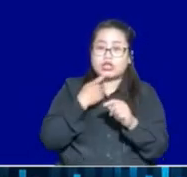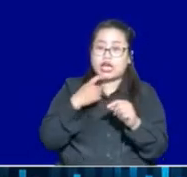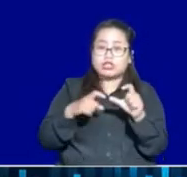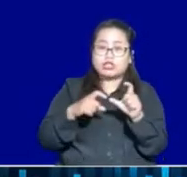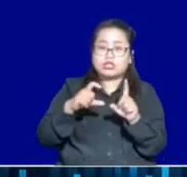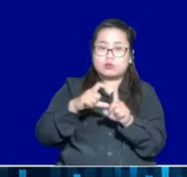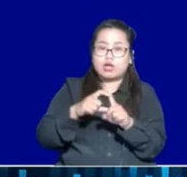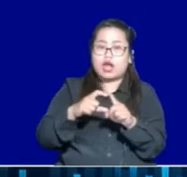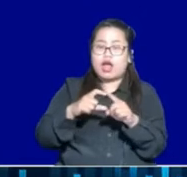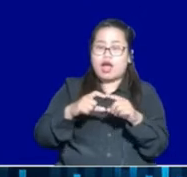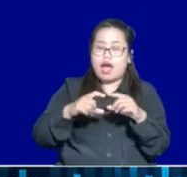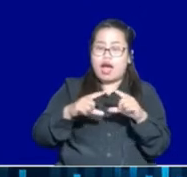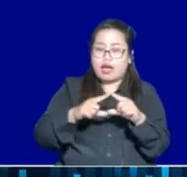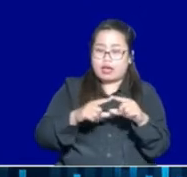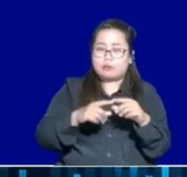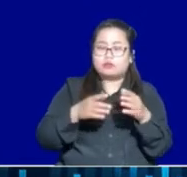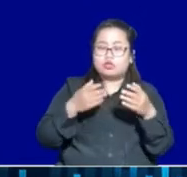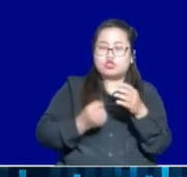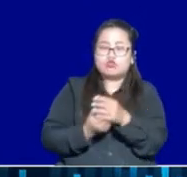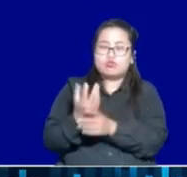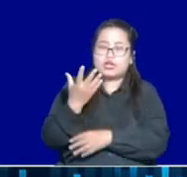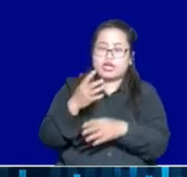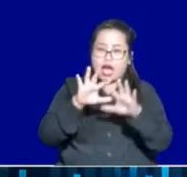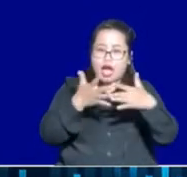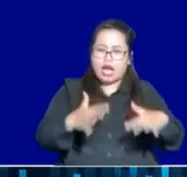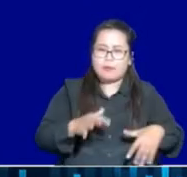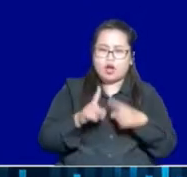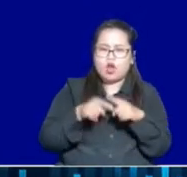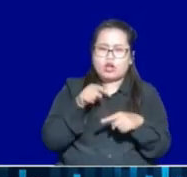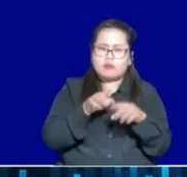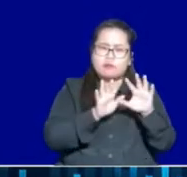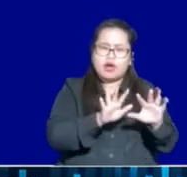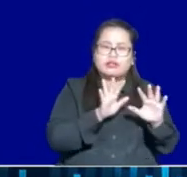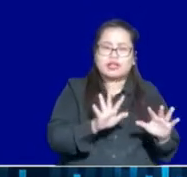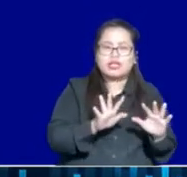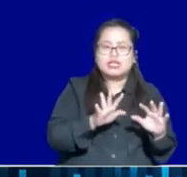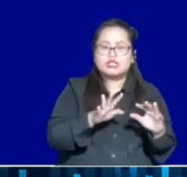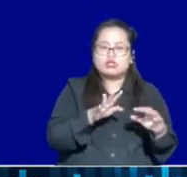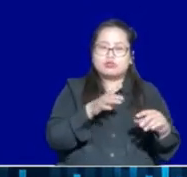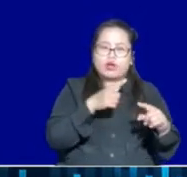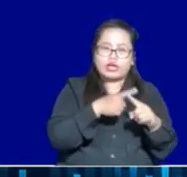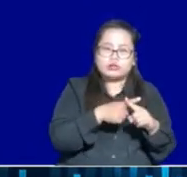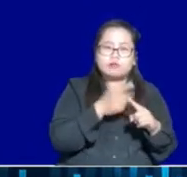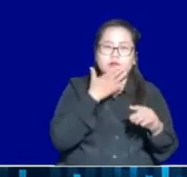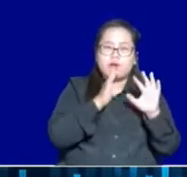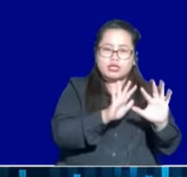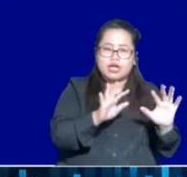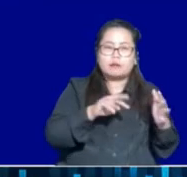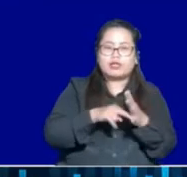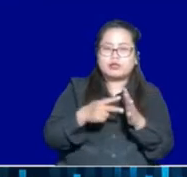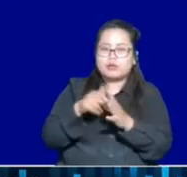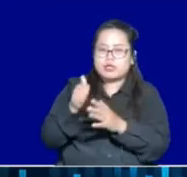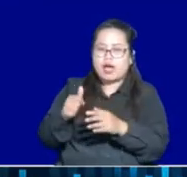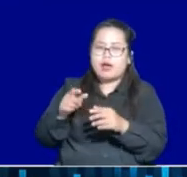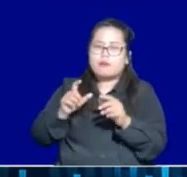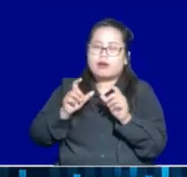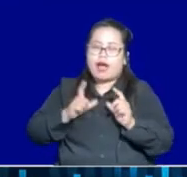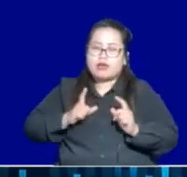x-axis, the richer you are here on the y-axis. But interestingly enough, this is not just a